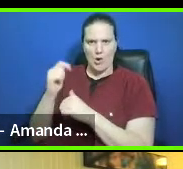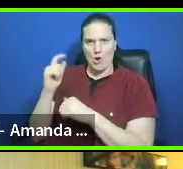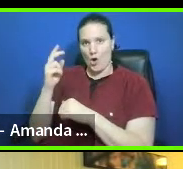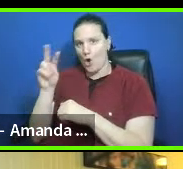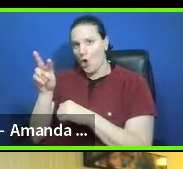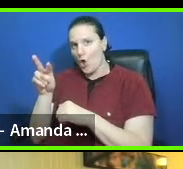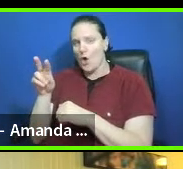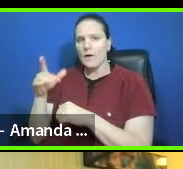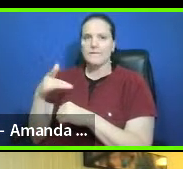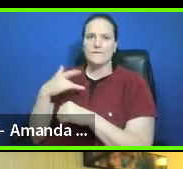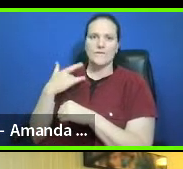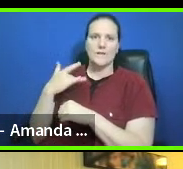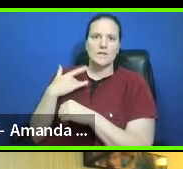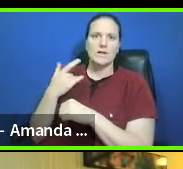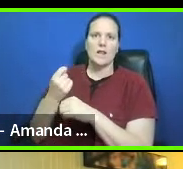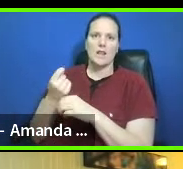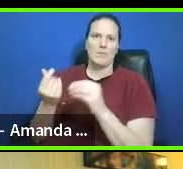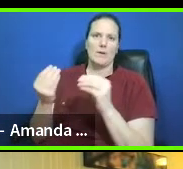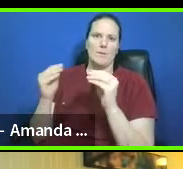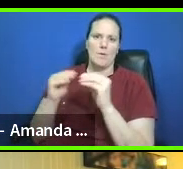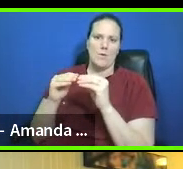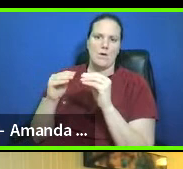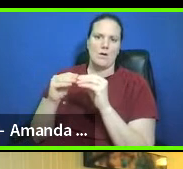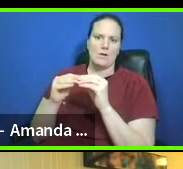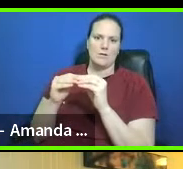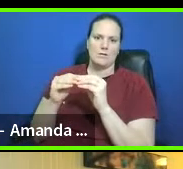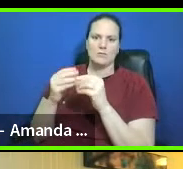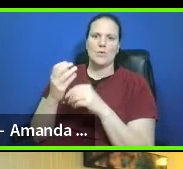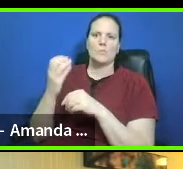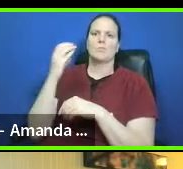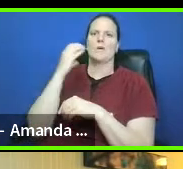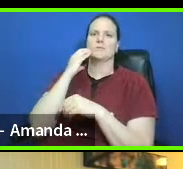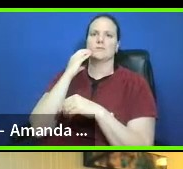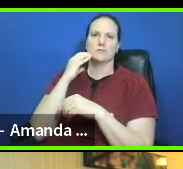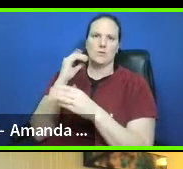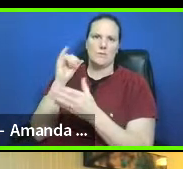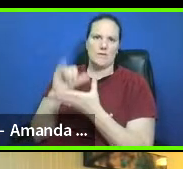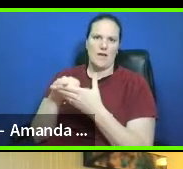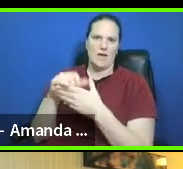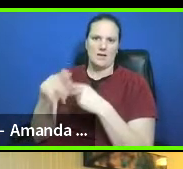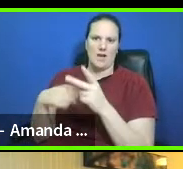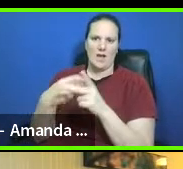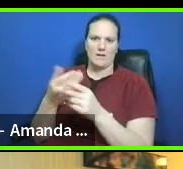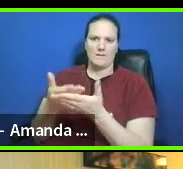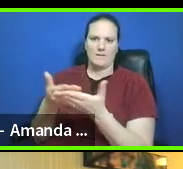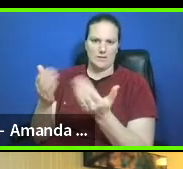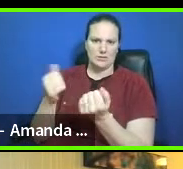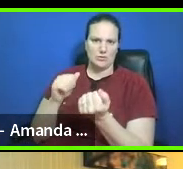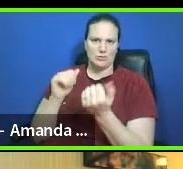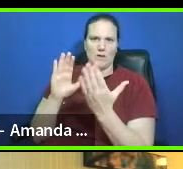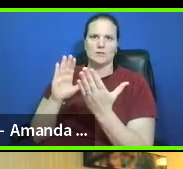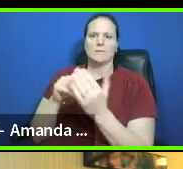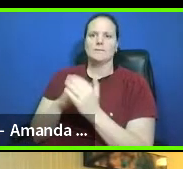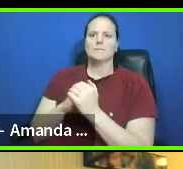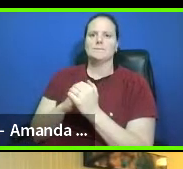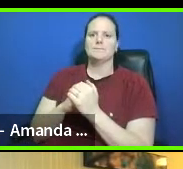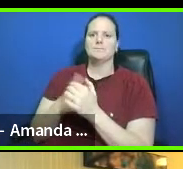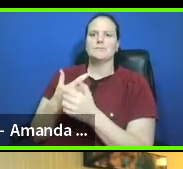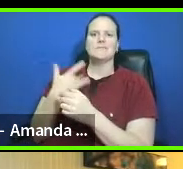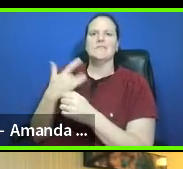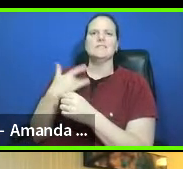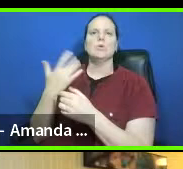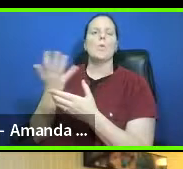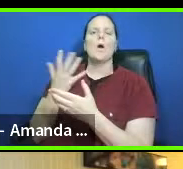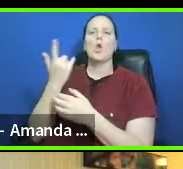feel a little more robustly. So those types of things are addressed, and you got a sense for what they may look